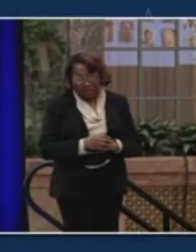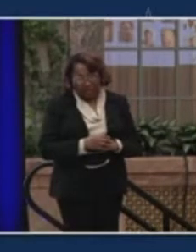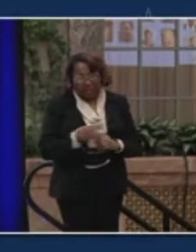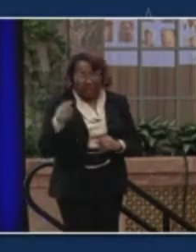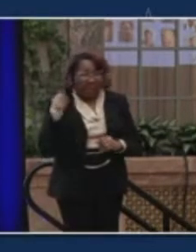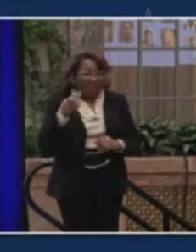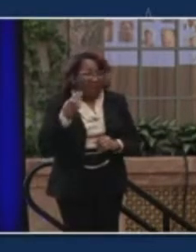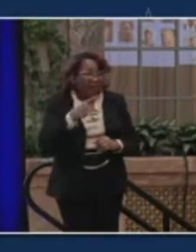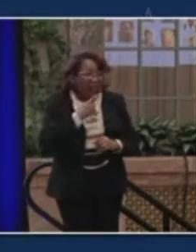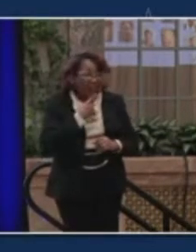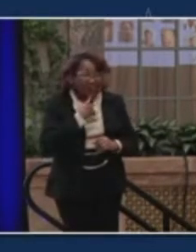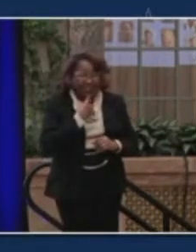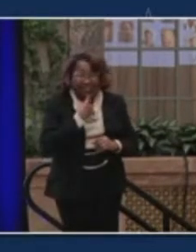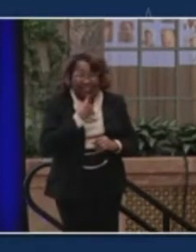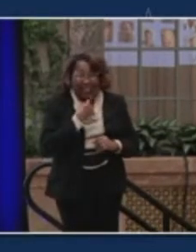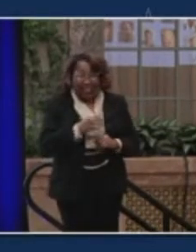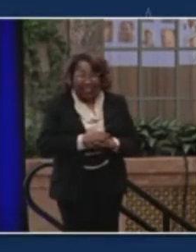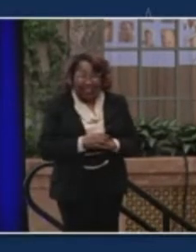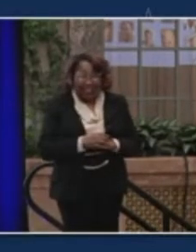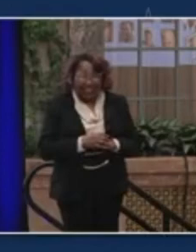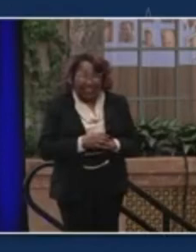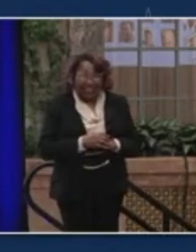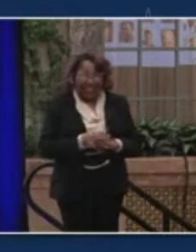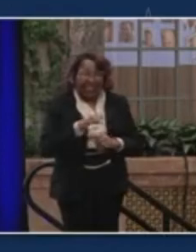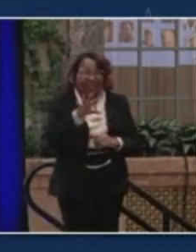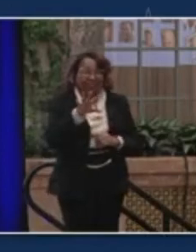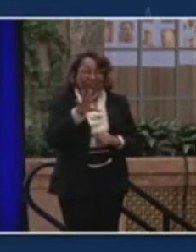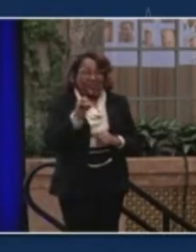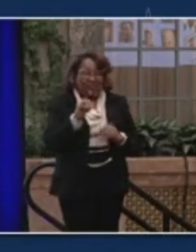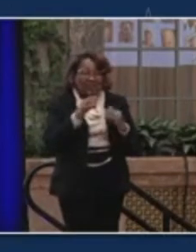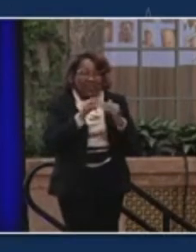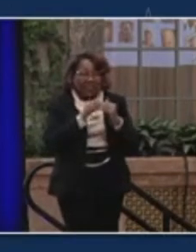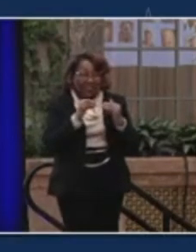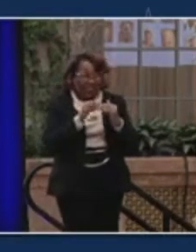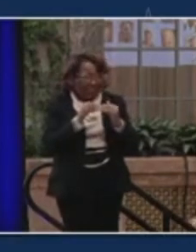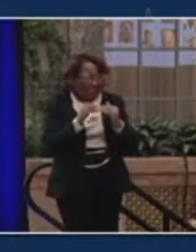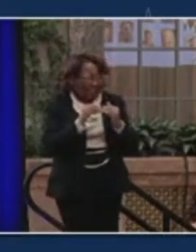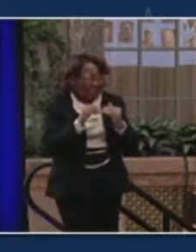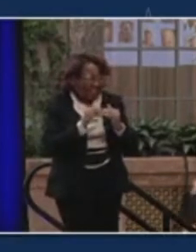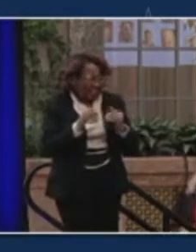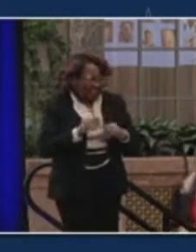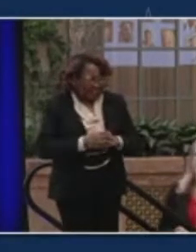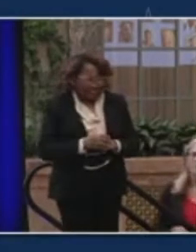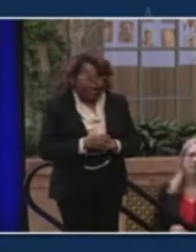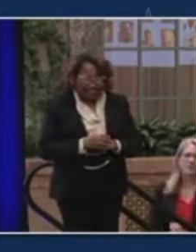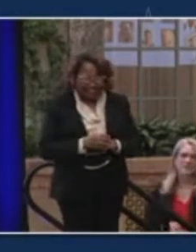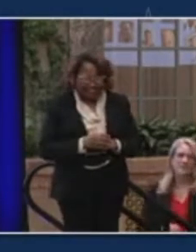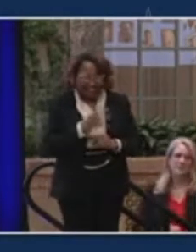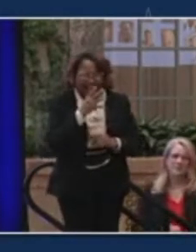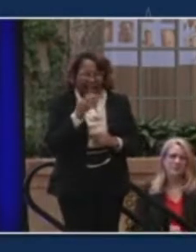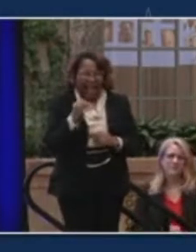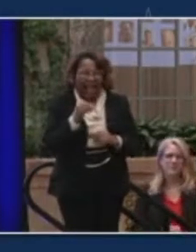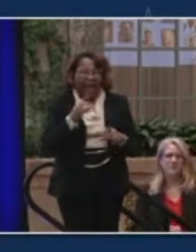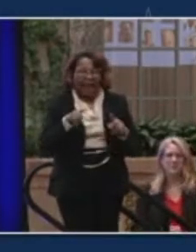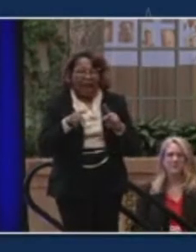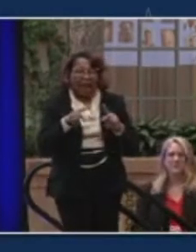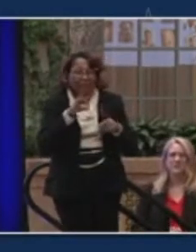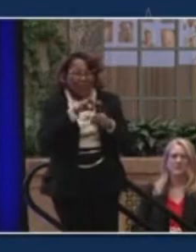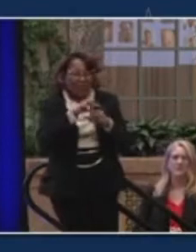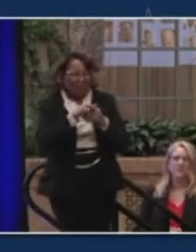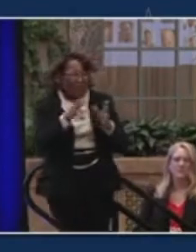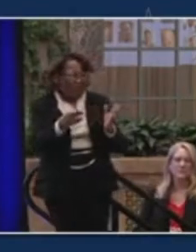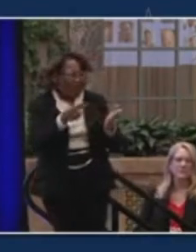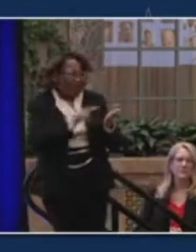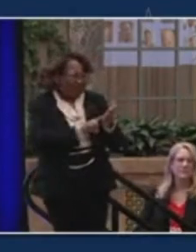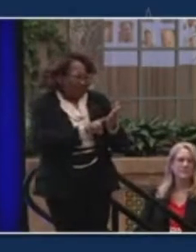Harold said, register me 50,000 voters before I will agree to run. And voter registration is under